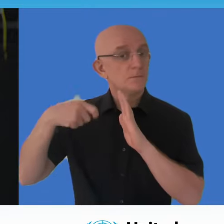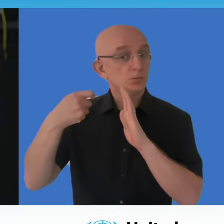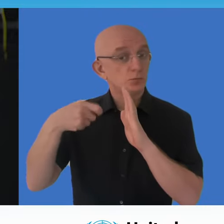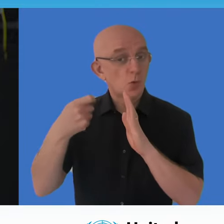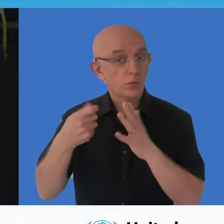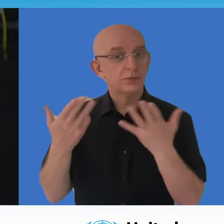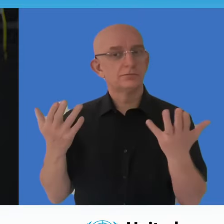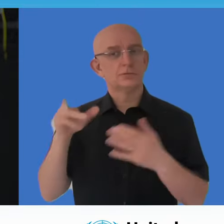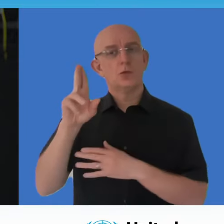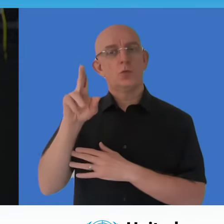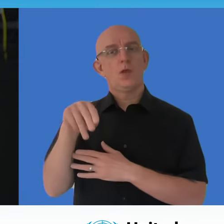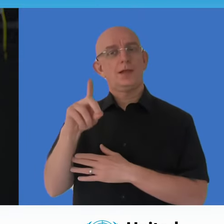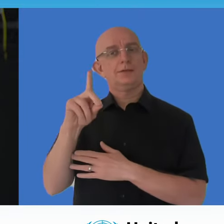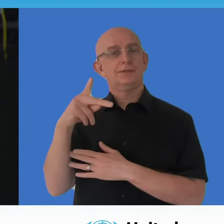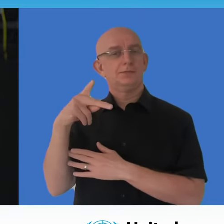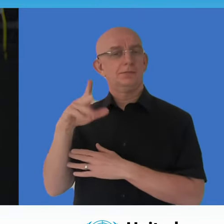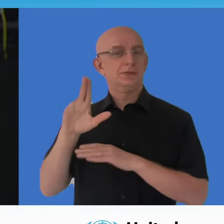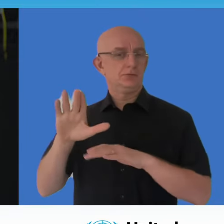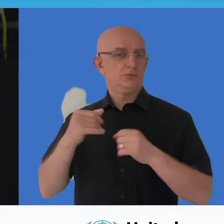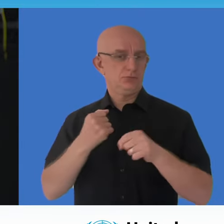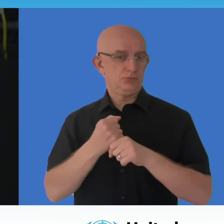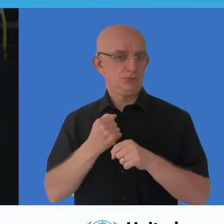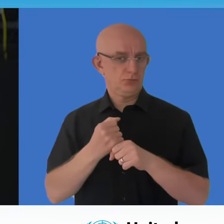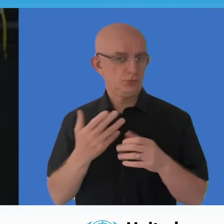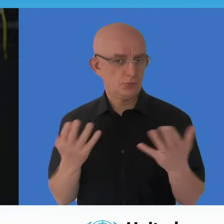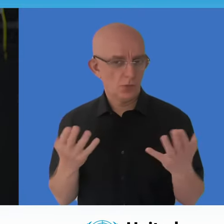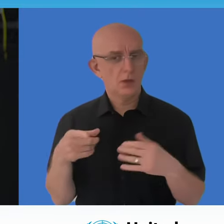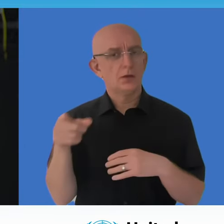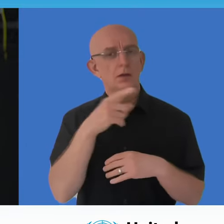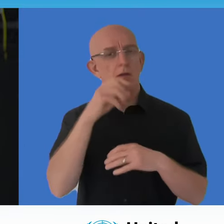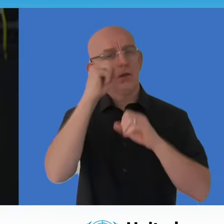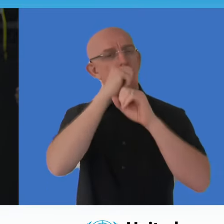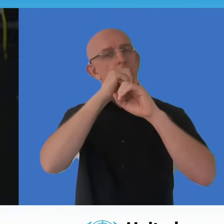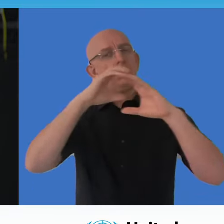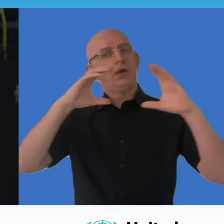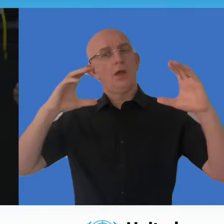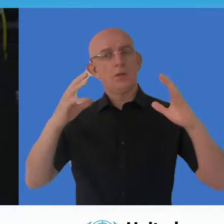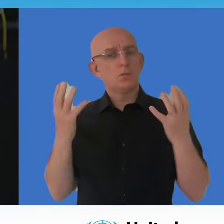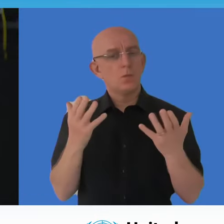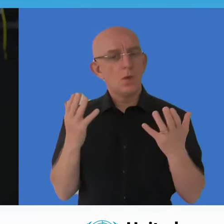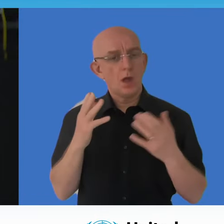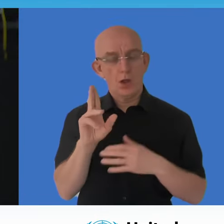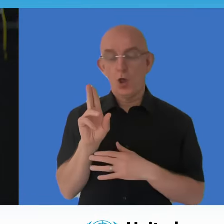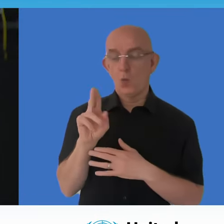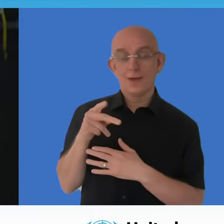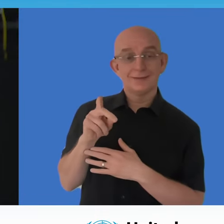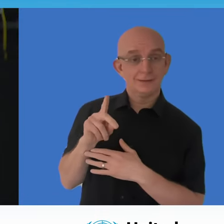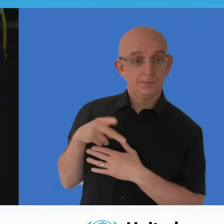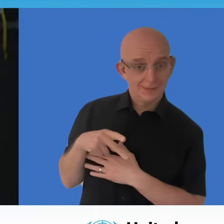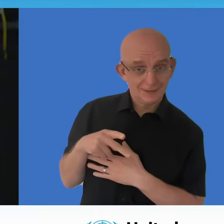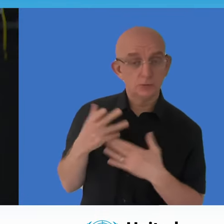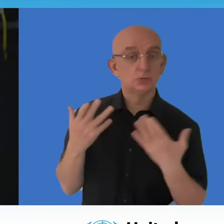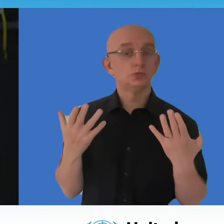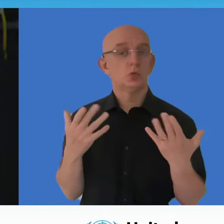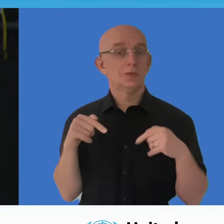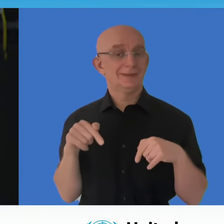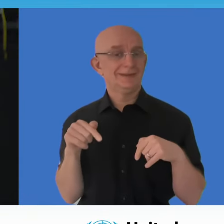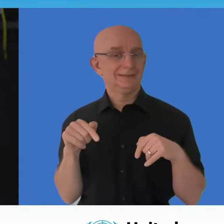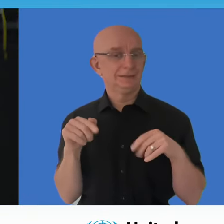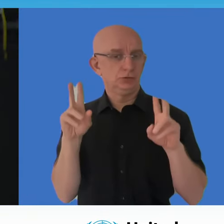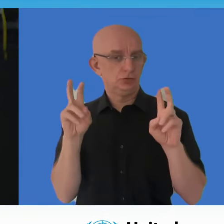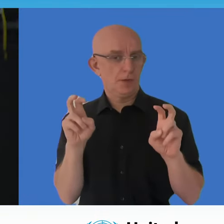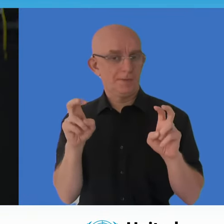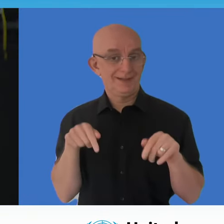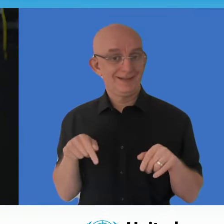start with Benedict from the Democratic Republic of Congo, founder and manager